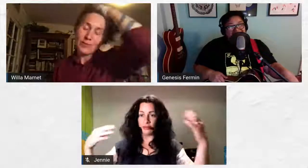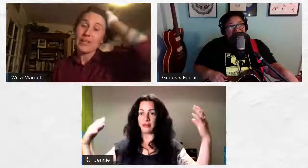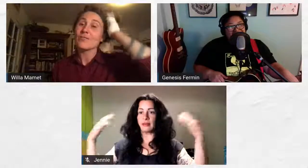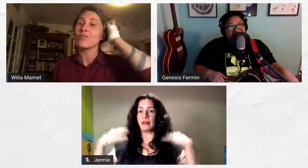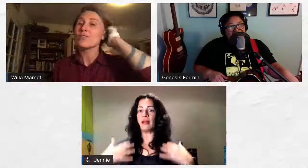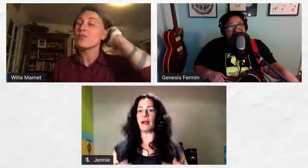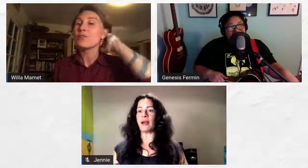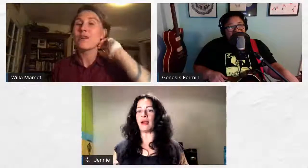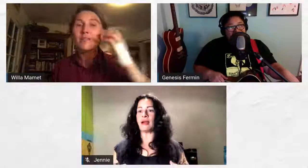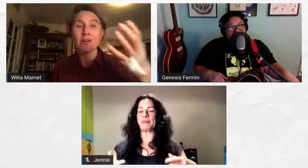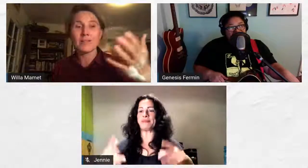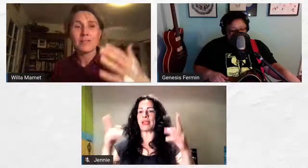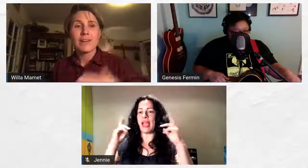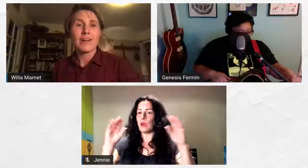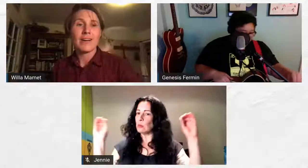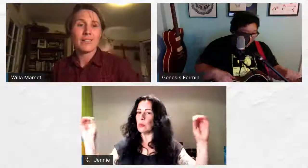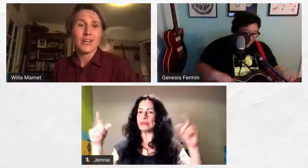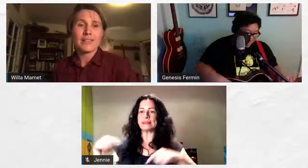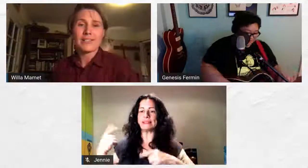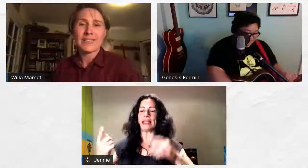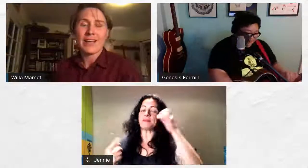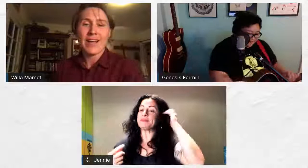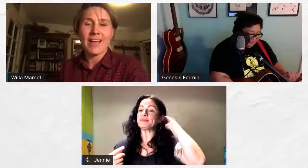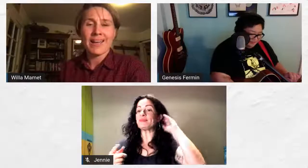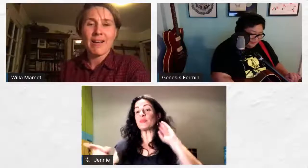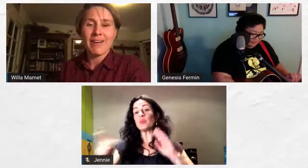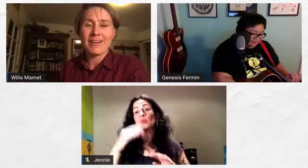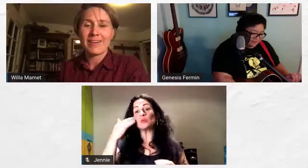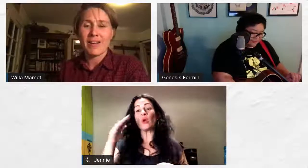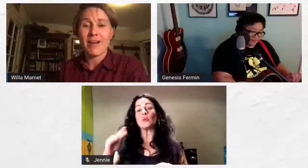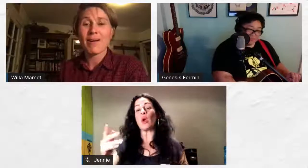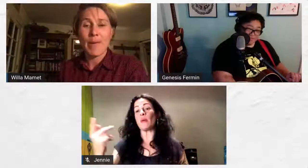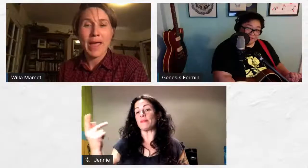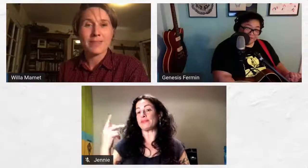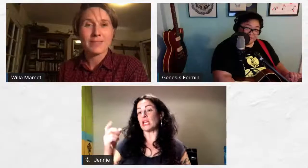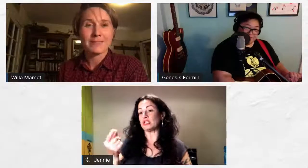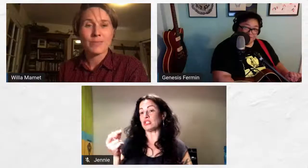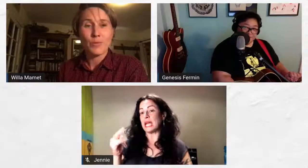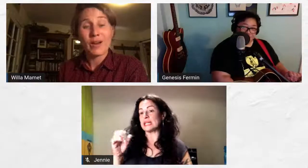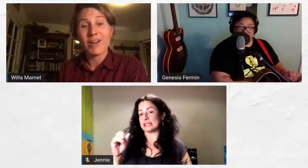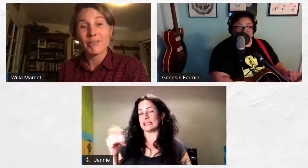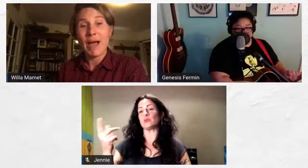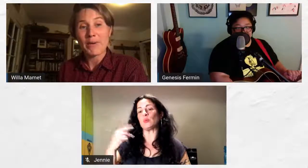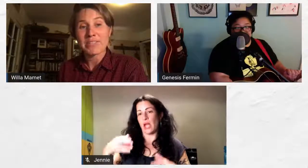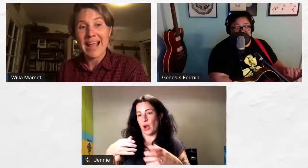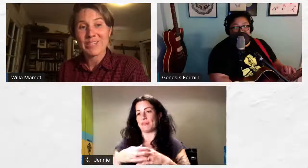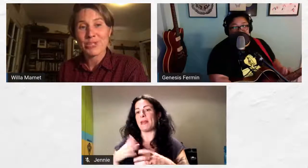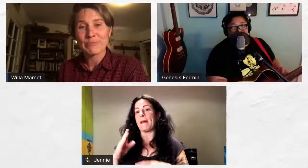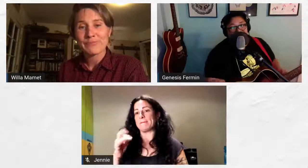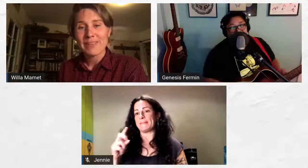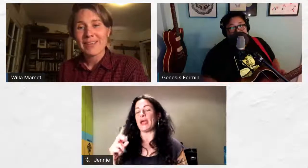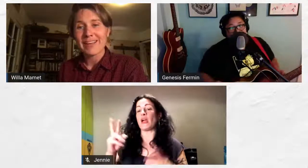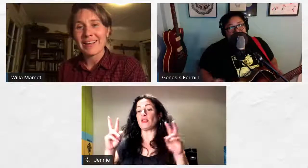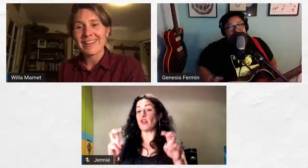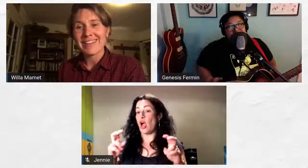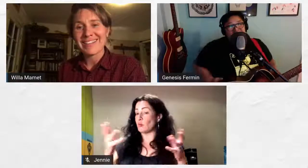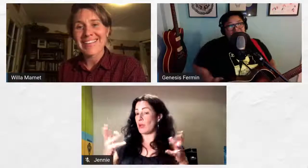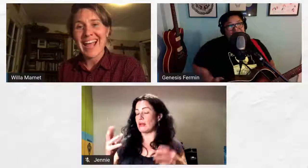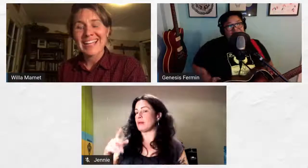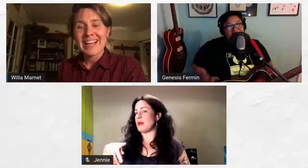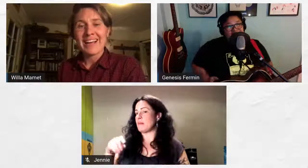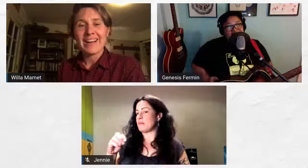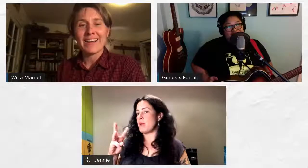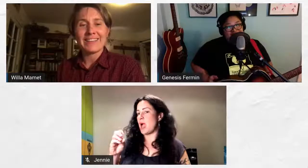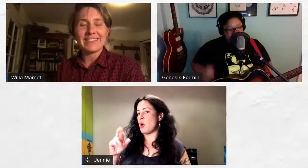I miss your face. For those of you who don't know, Genesis and I are a band. We are called Power Snatch. Power Snatch.